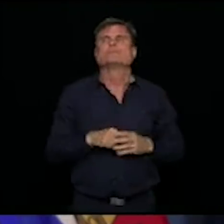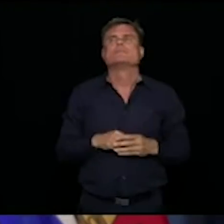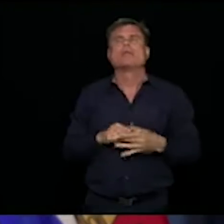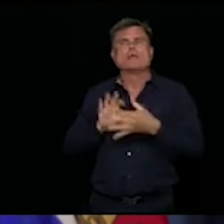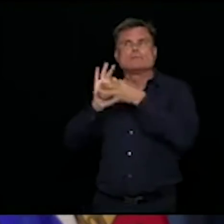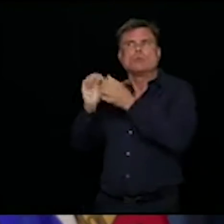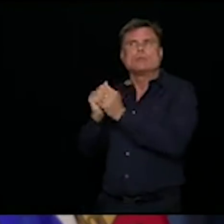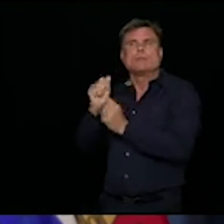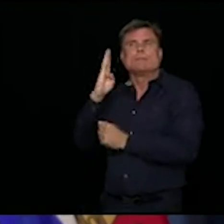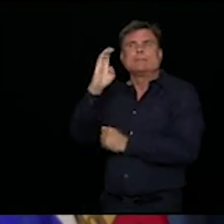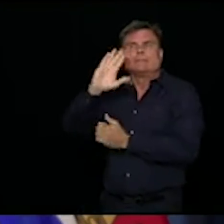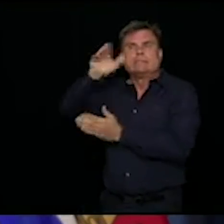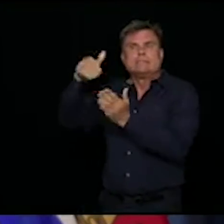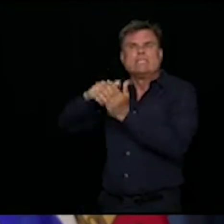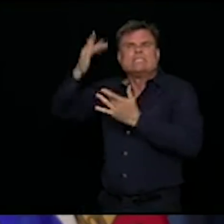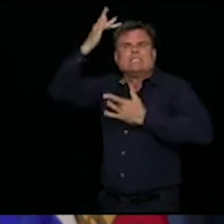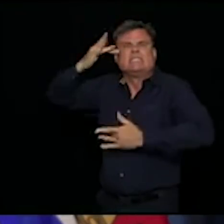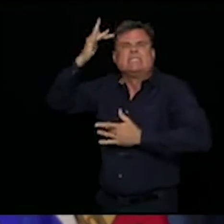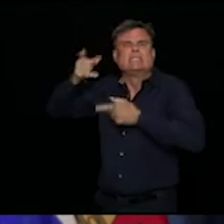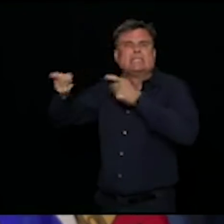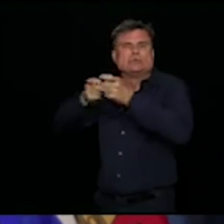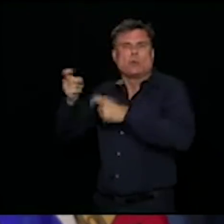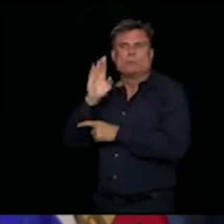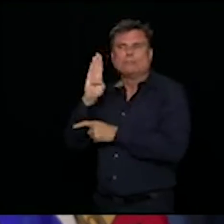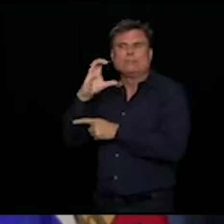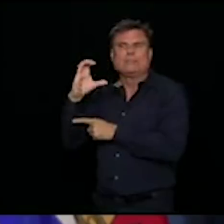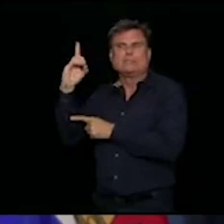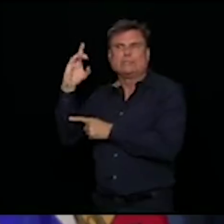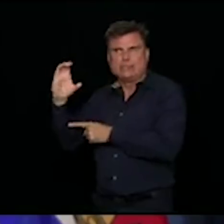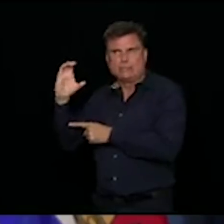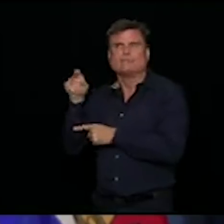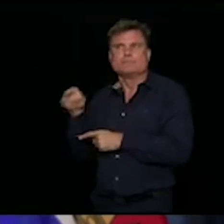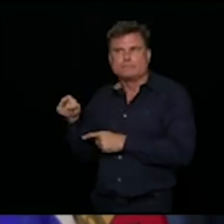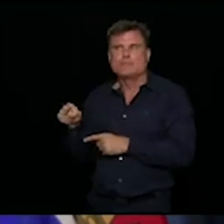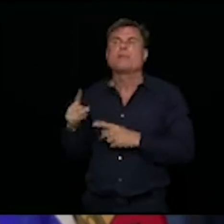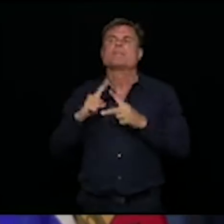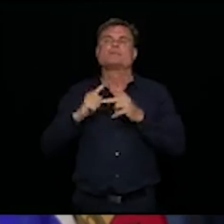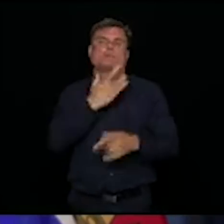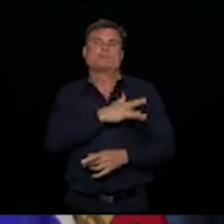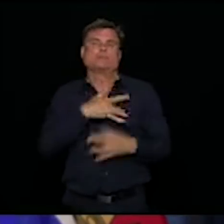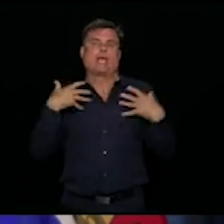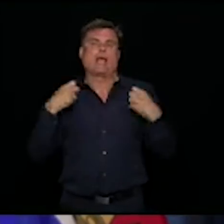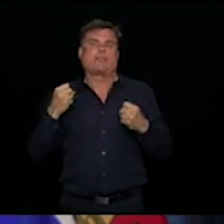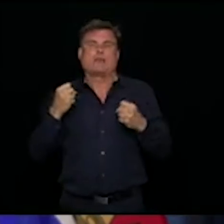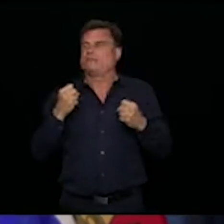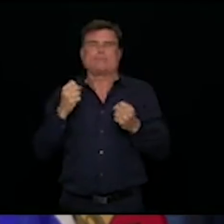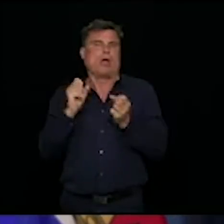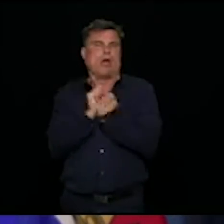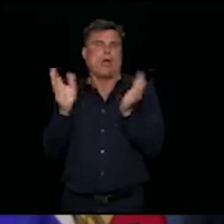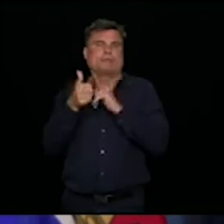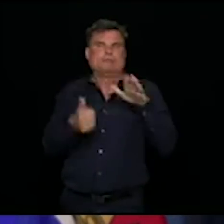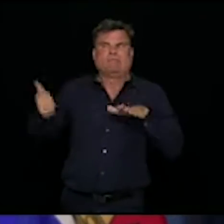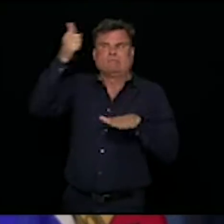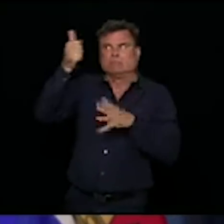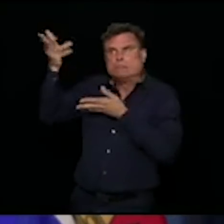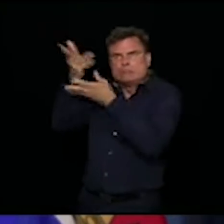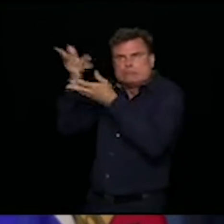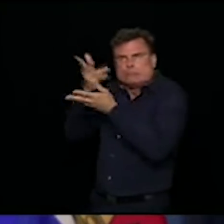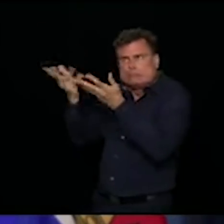Health Officer, the BC Centre for Disease Control, and public health experts who have so steadily guided our province throughout the